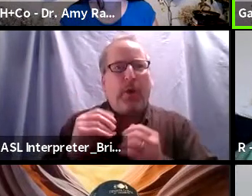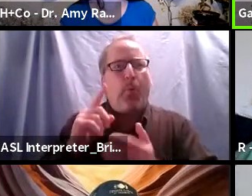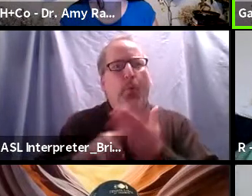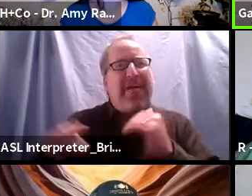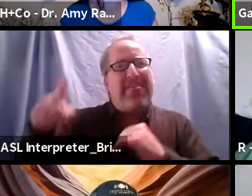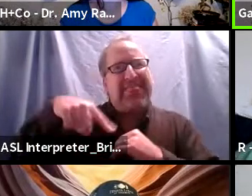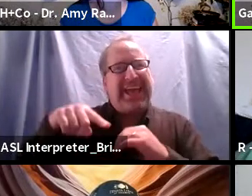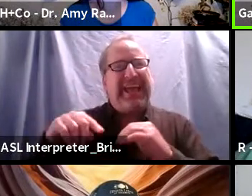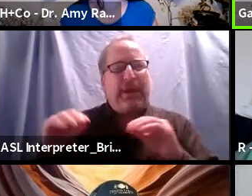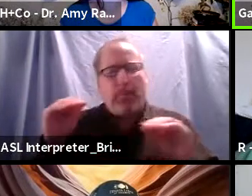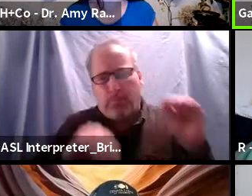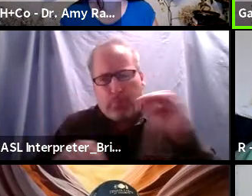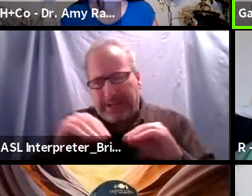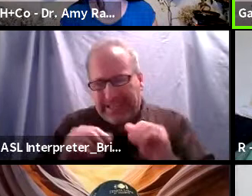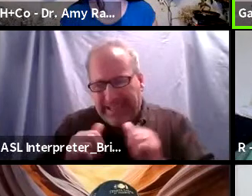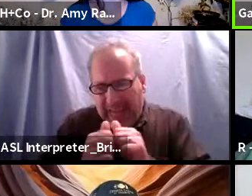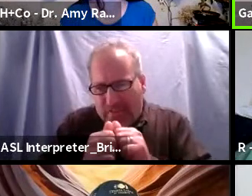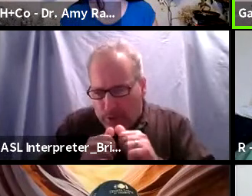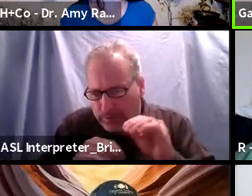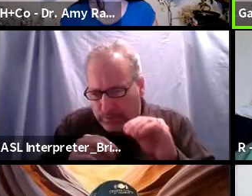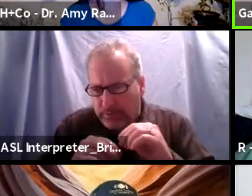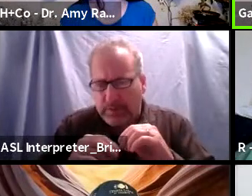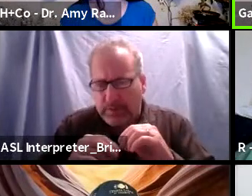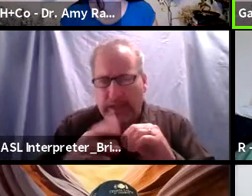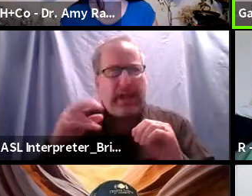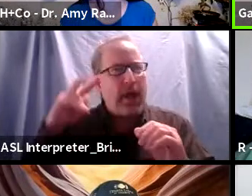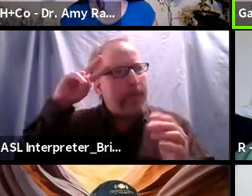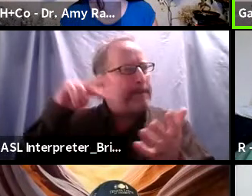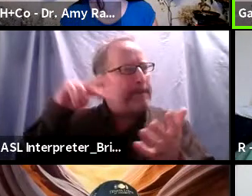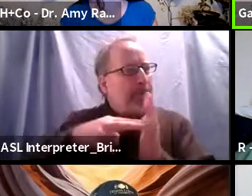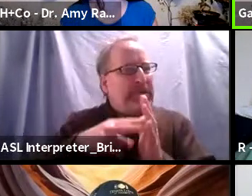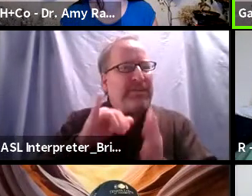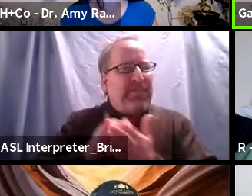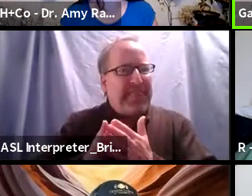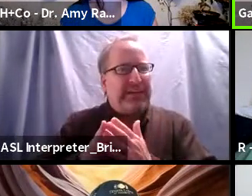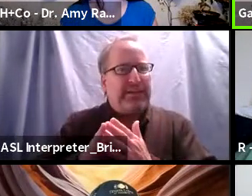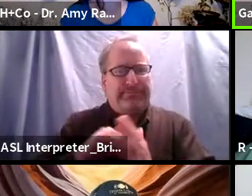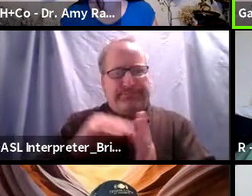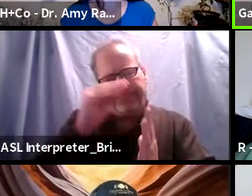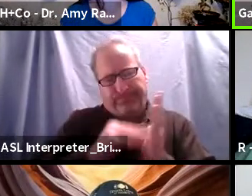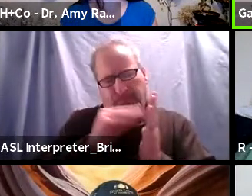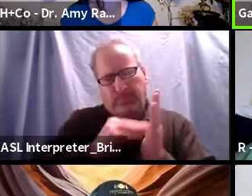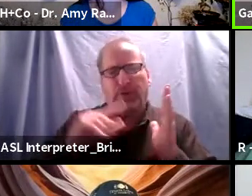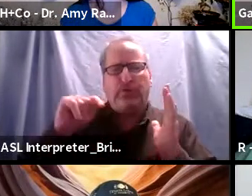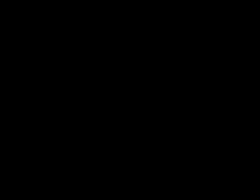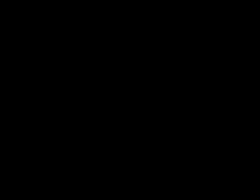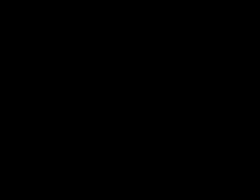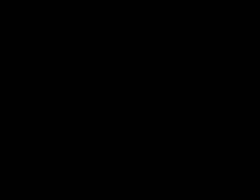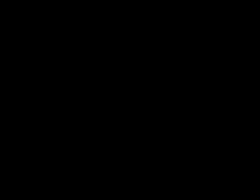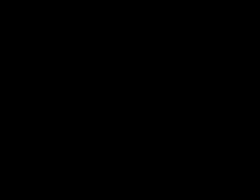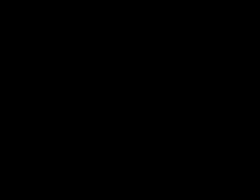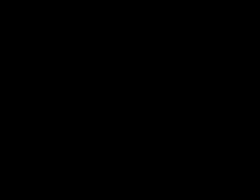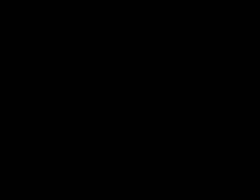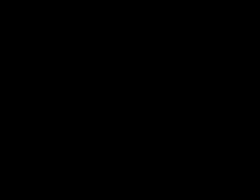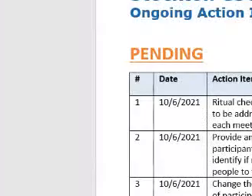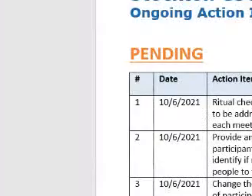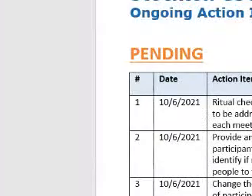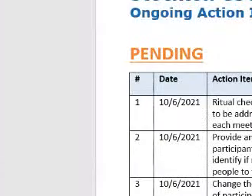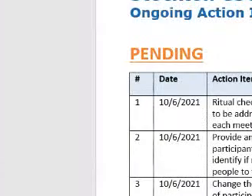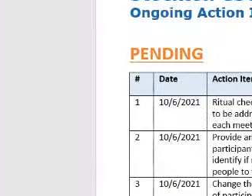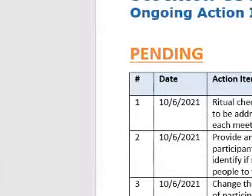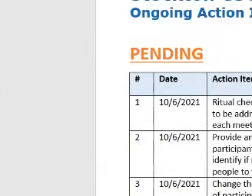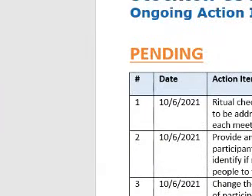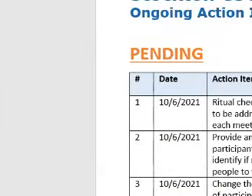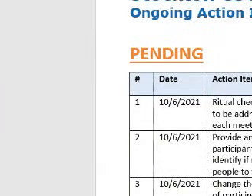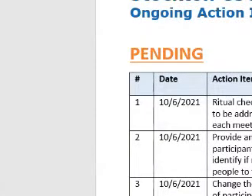put together and the purpose of that tracker. So I'll actually hand it back to both Jessica and Taylor for this